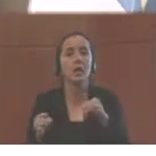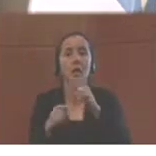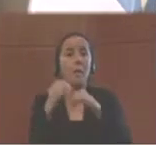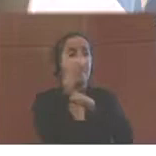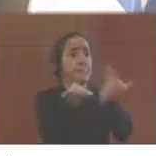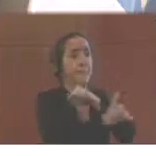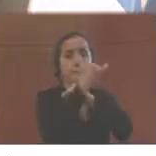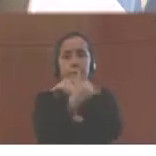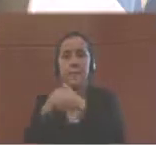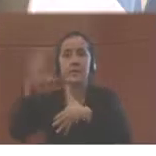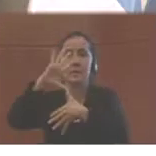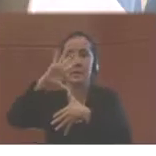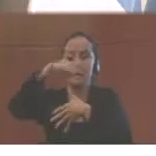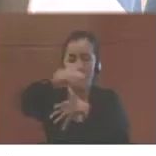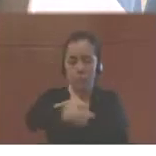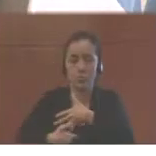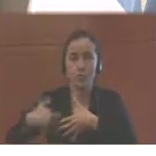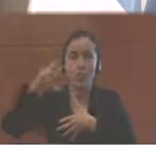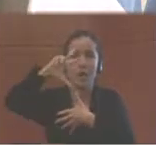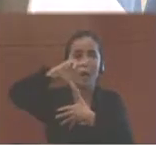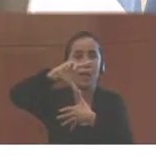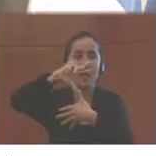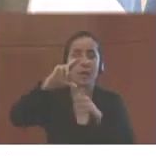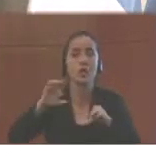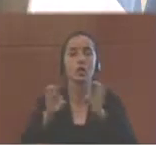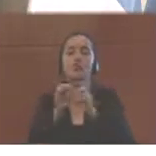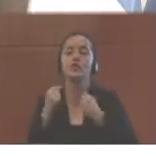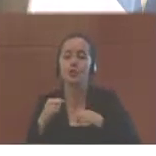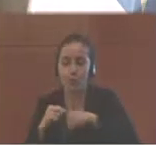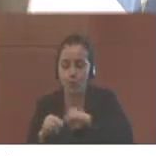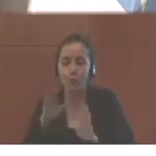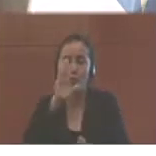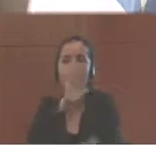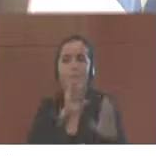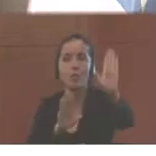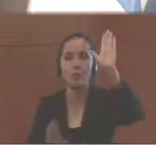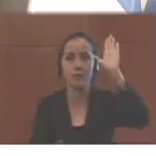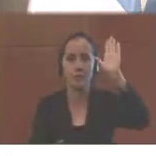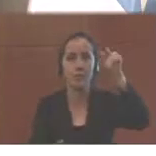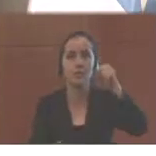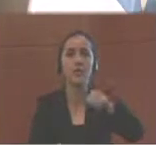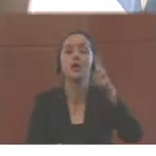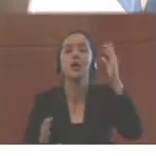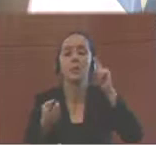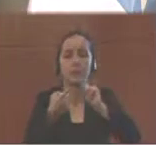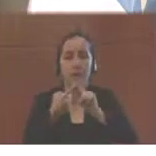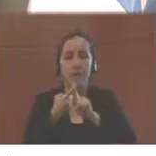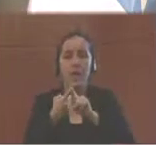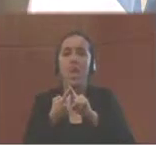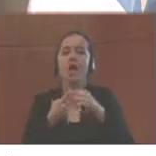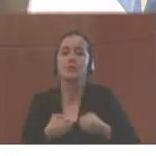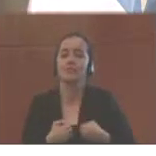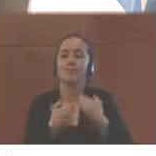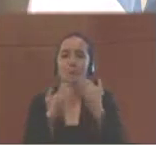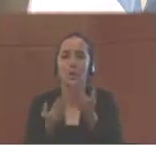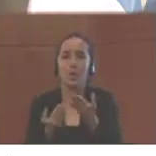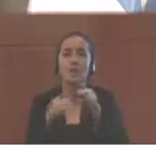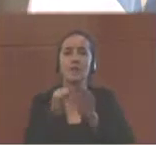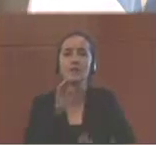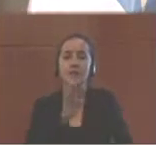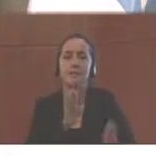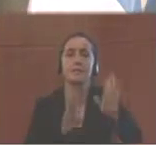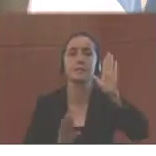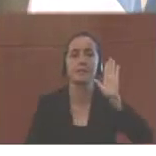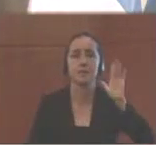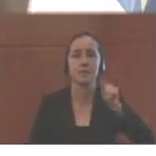of children in Latin America and the Caribbean. And we commit to the following: to contribute to the strengthening